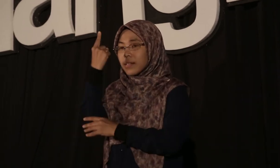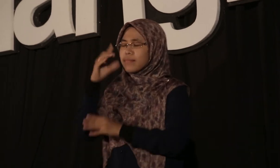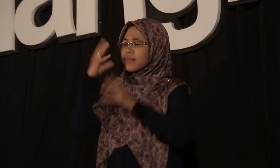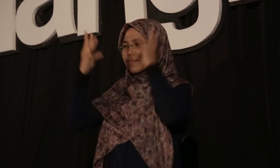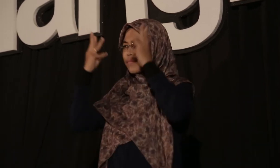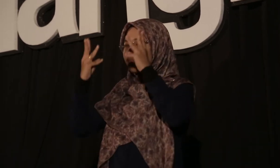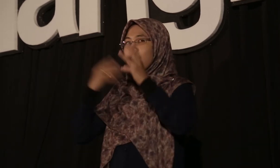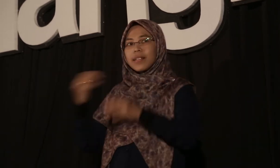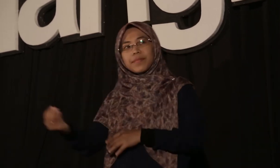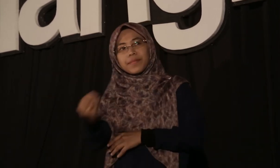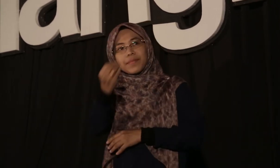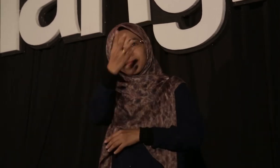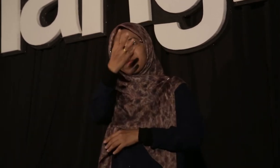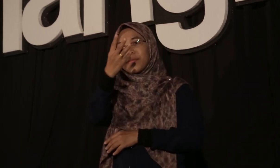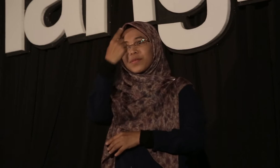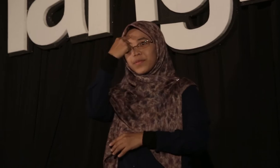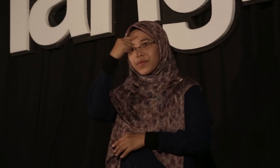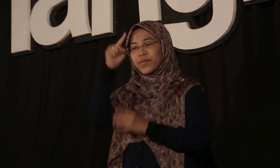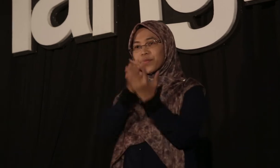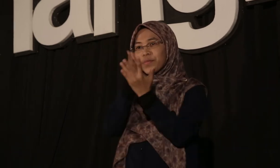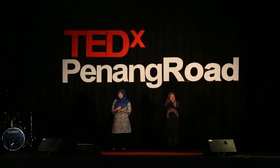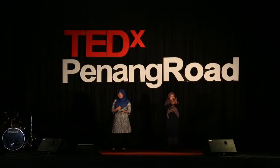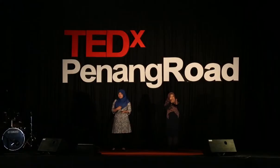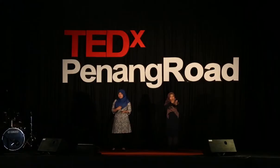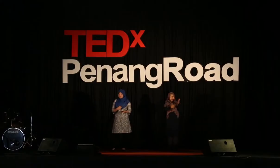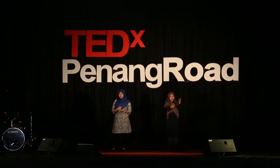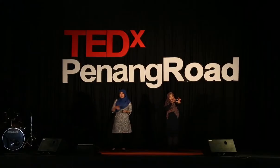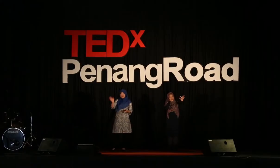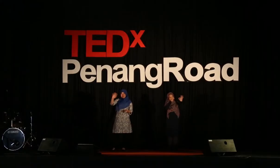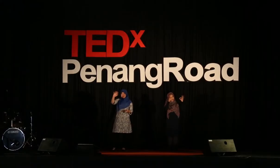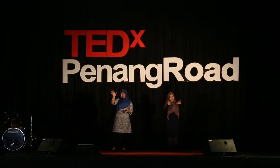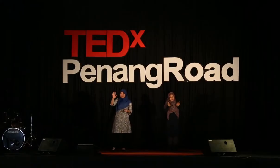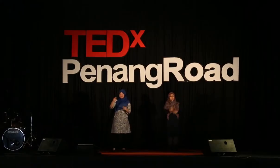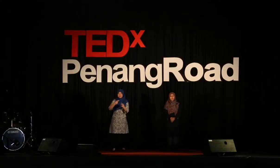we have the slides to assist you in what I'm saying.